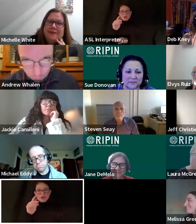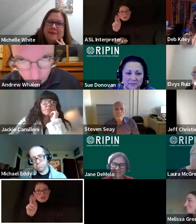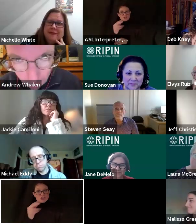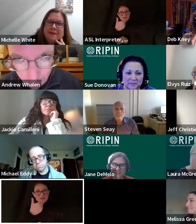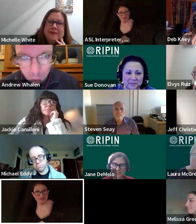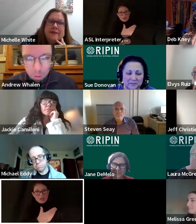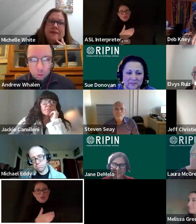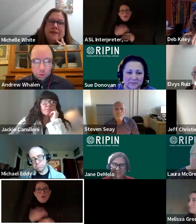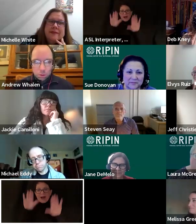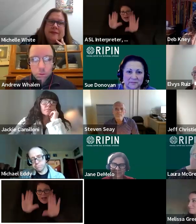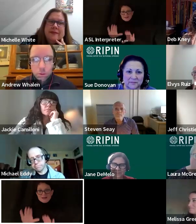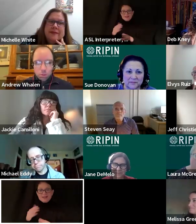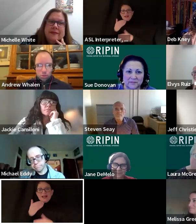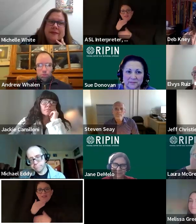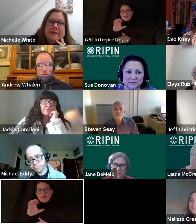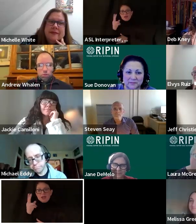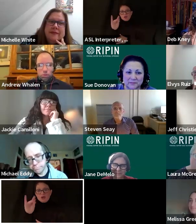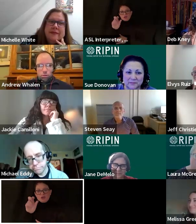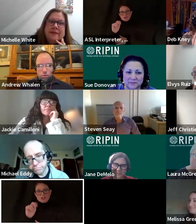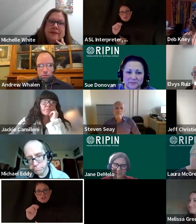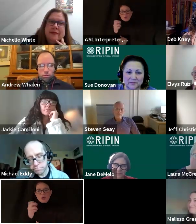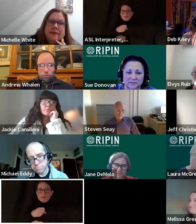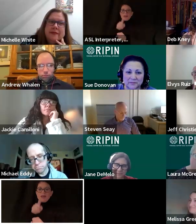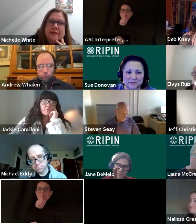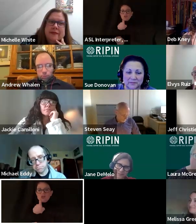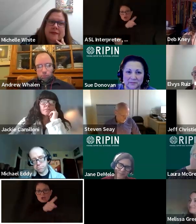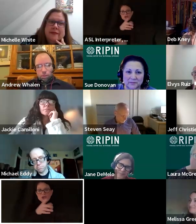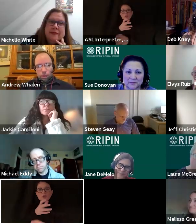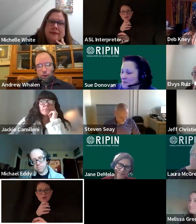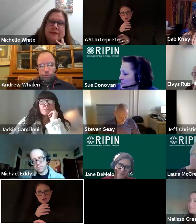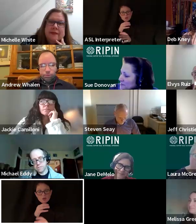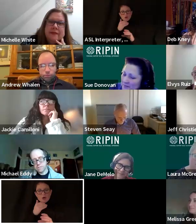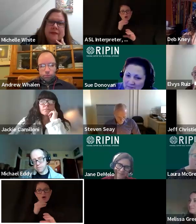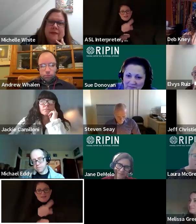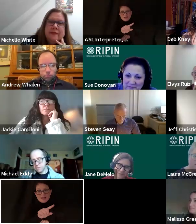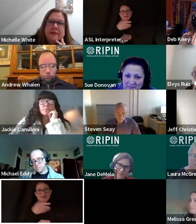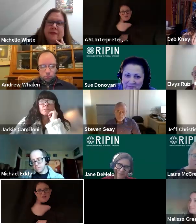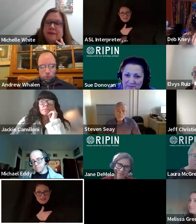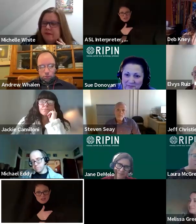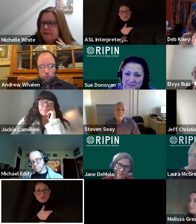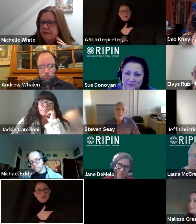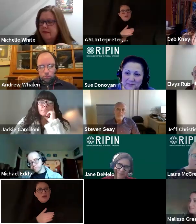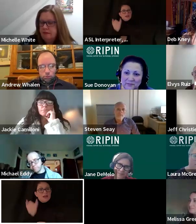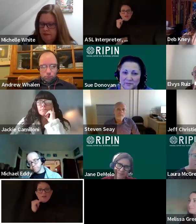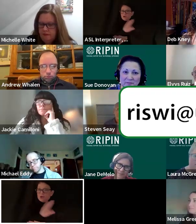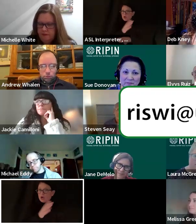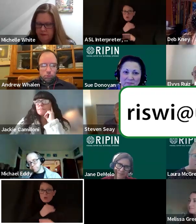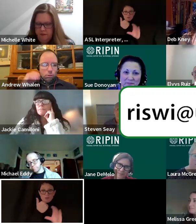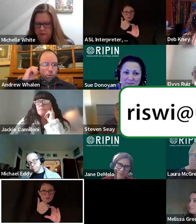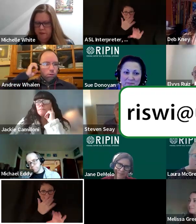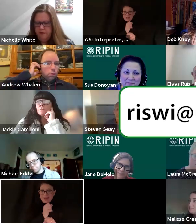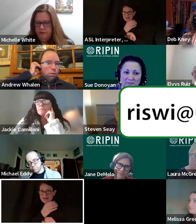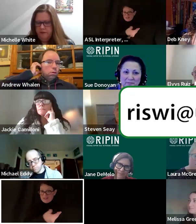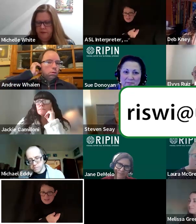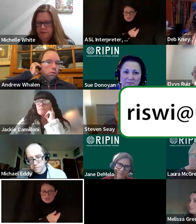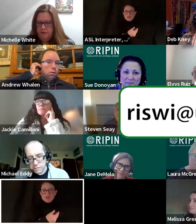one. Excellent. Thank you, Christian. We'll make sure that you receive an invitation, and if you don't,